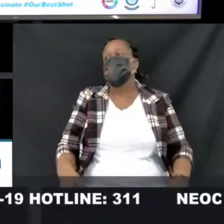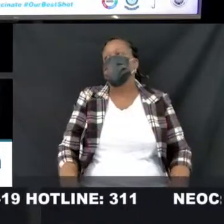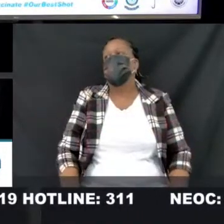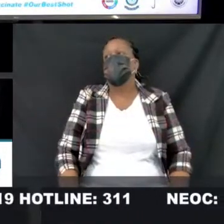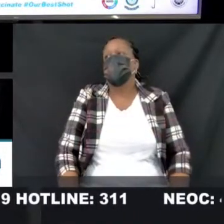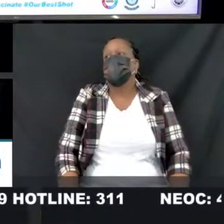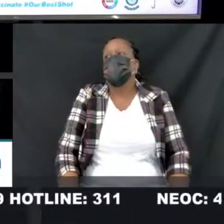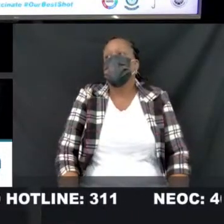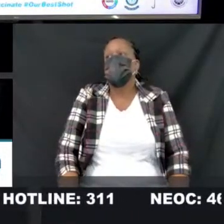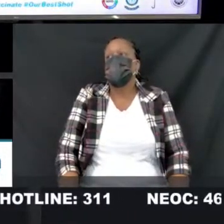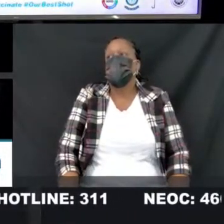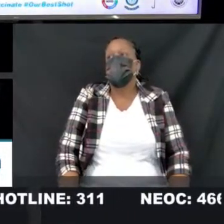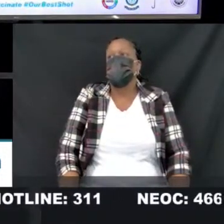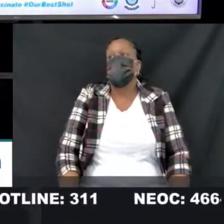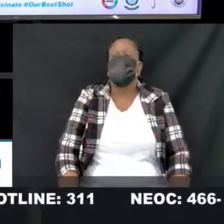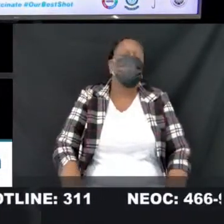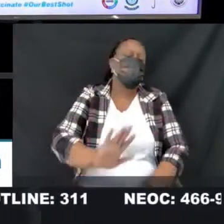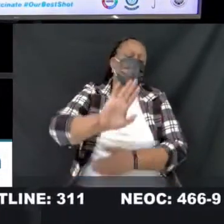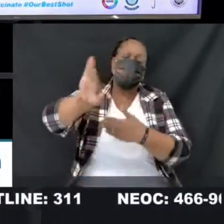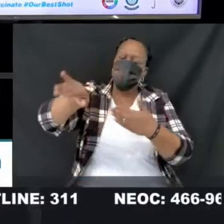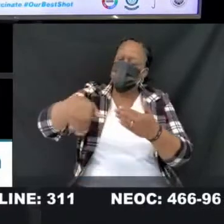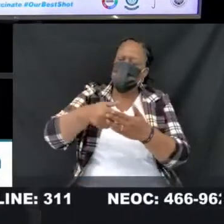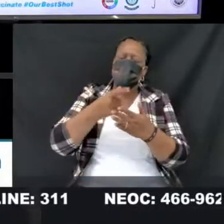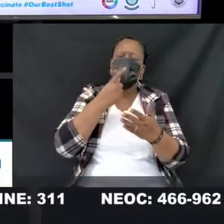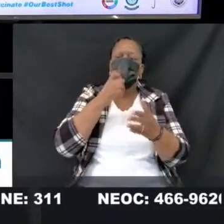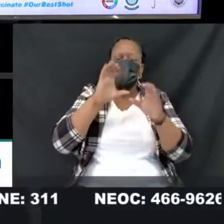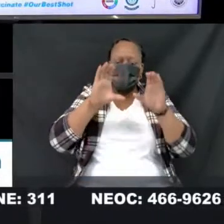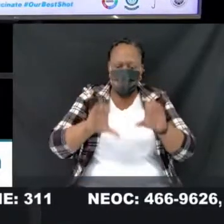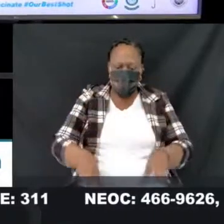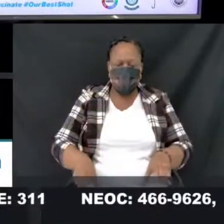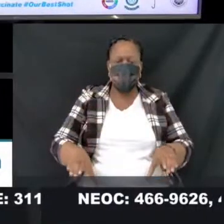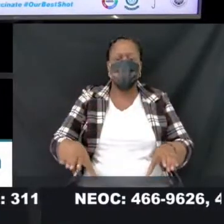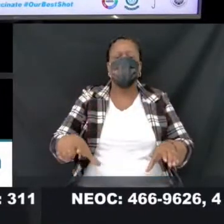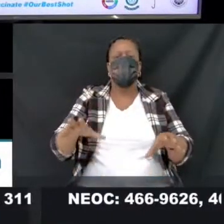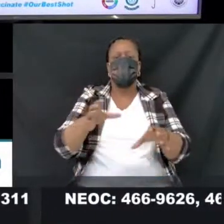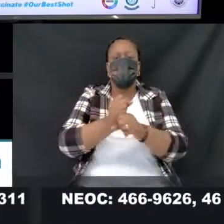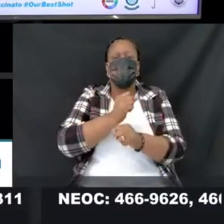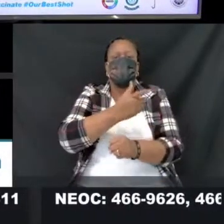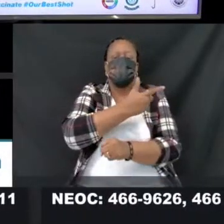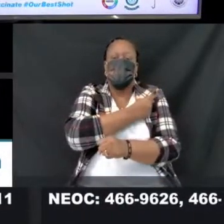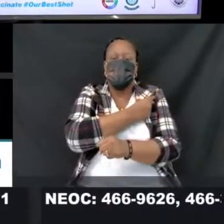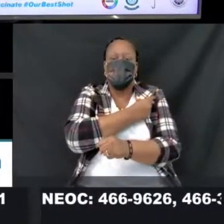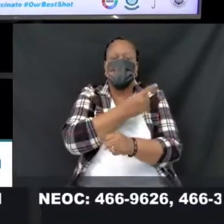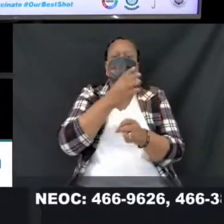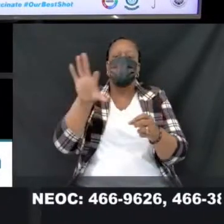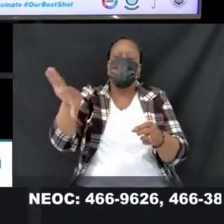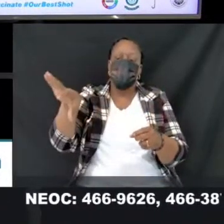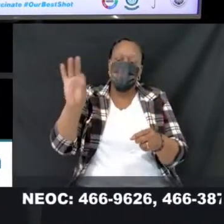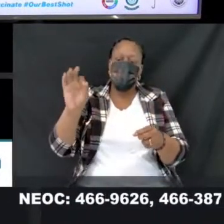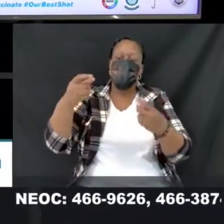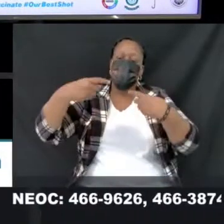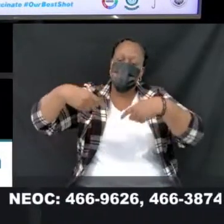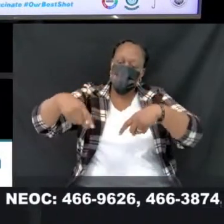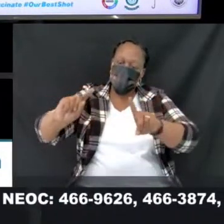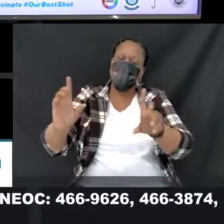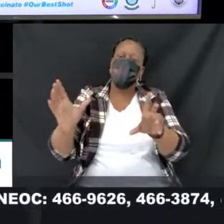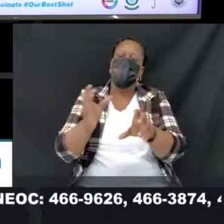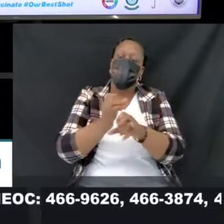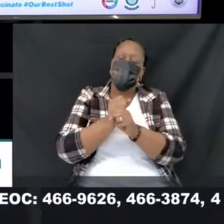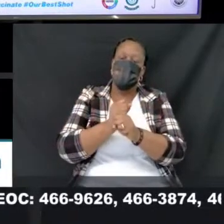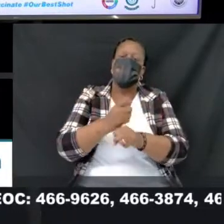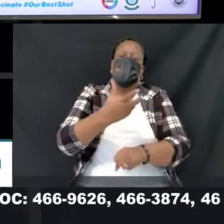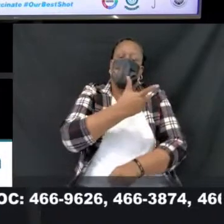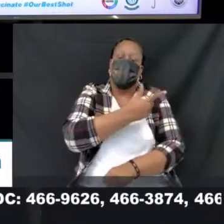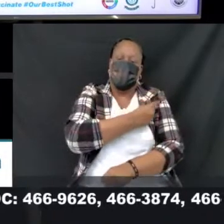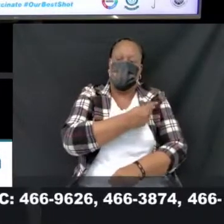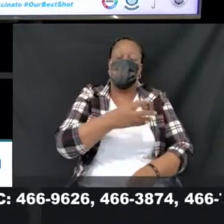Therefore, everyone who can be vaccinated need to make that choice of going to the clinics to get the protection